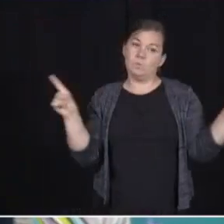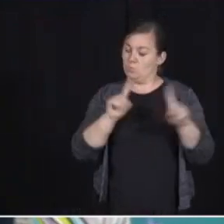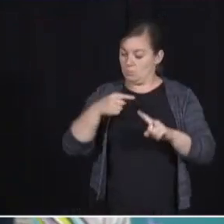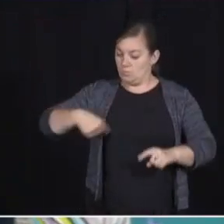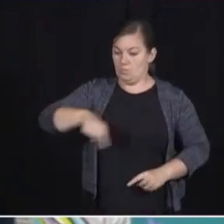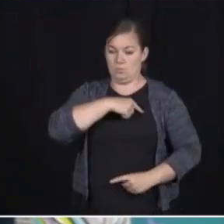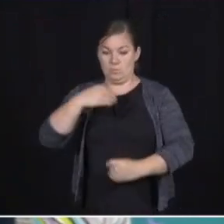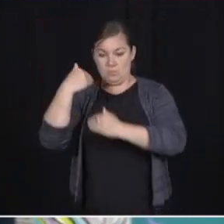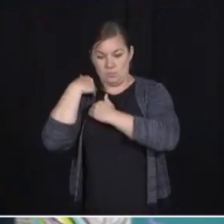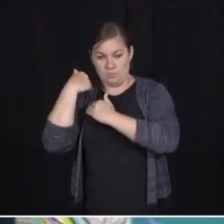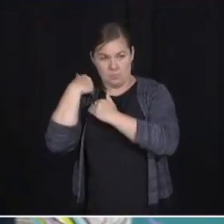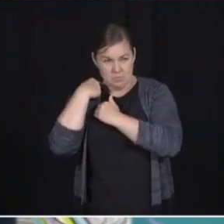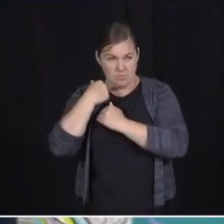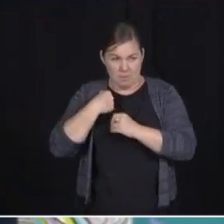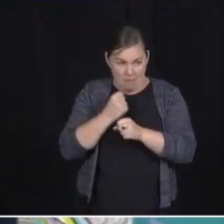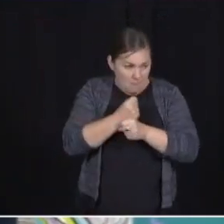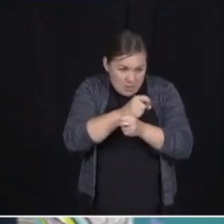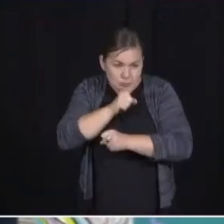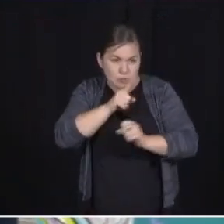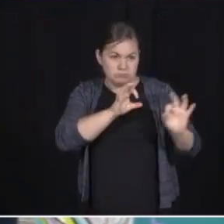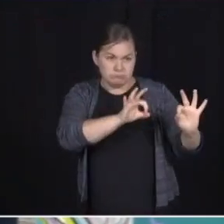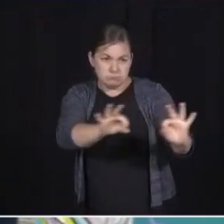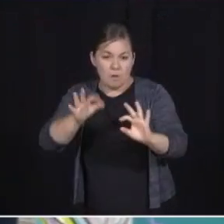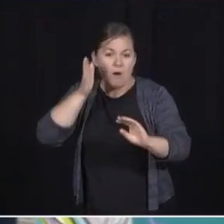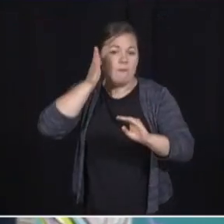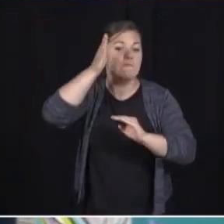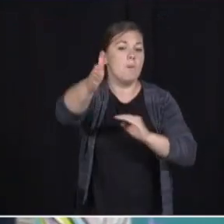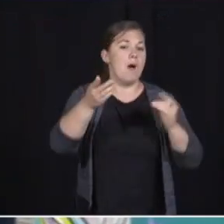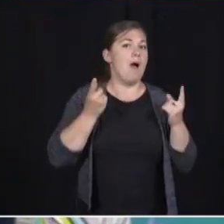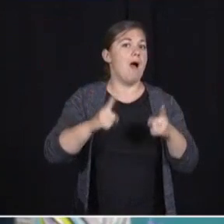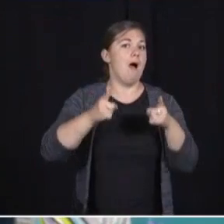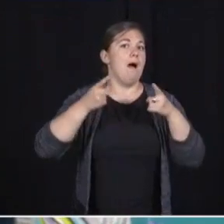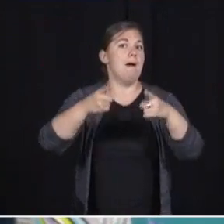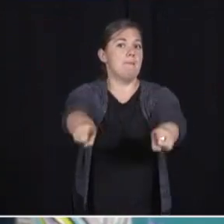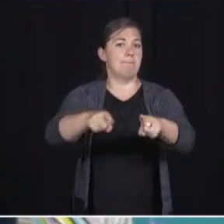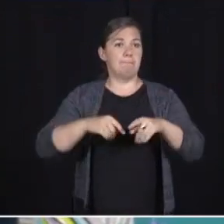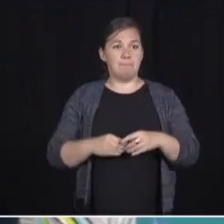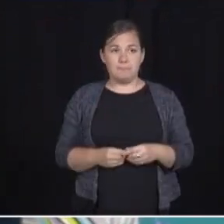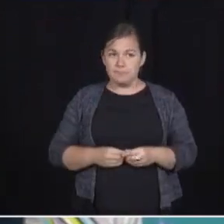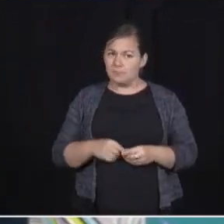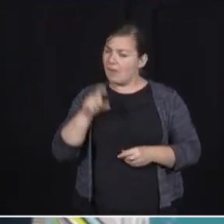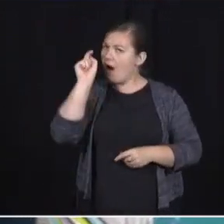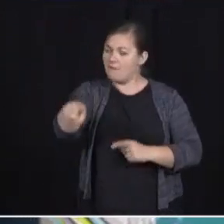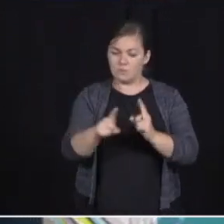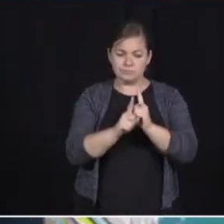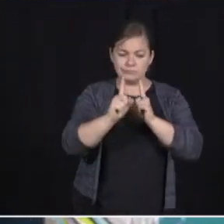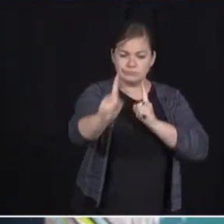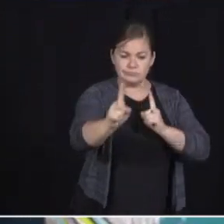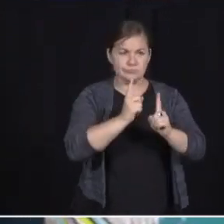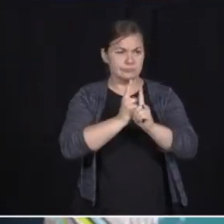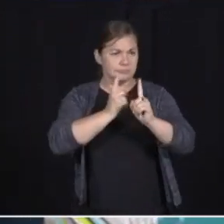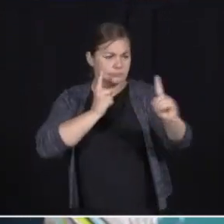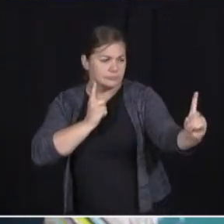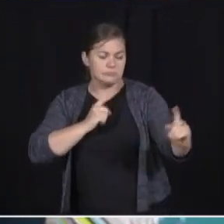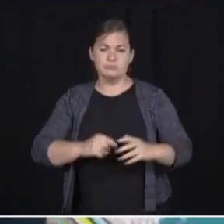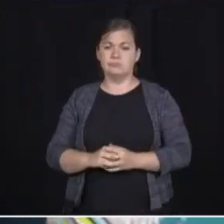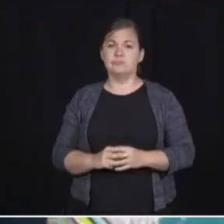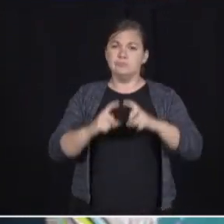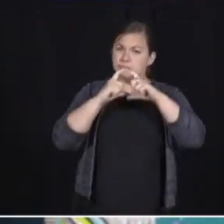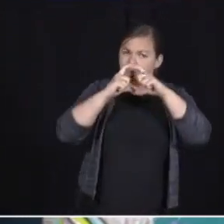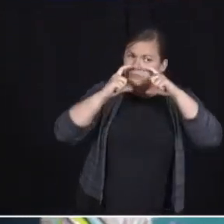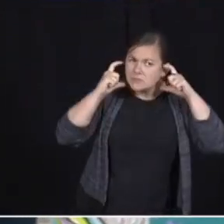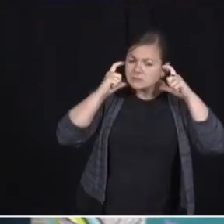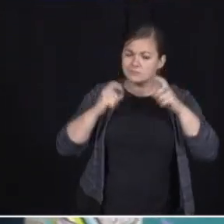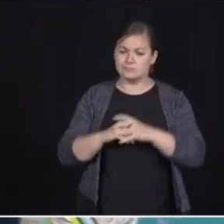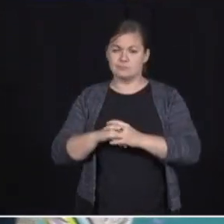chapter. We have to practice physical distancing, wear a mask when required, wash hands frequently, and avoid